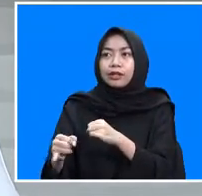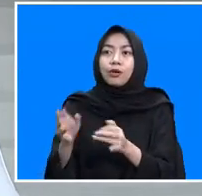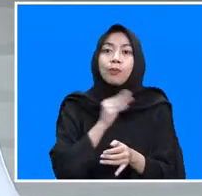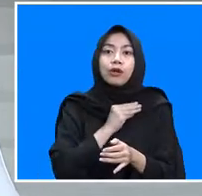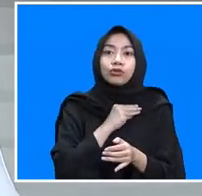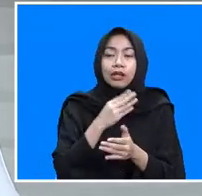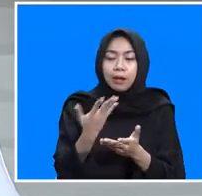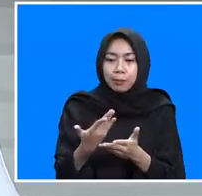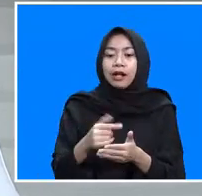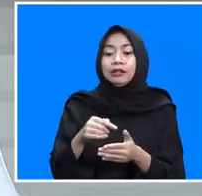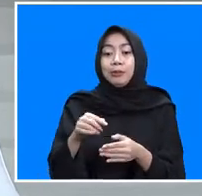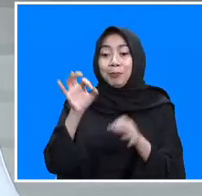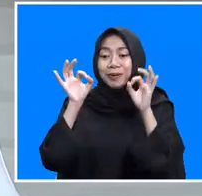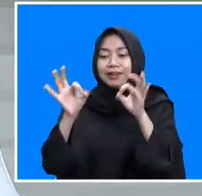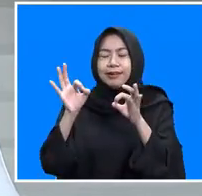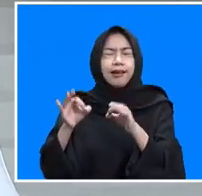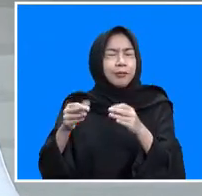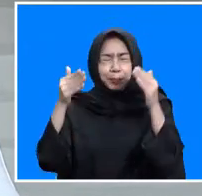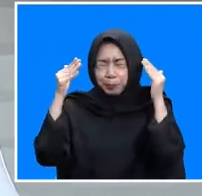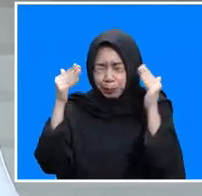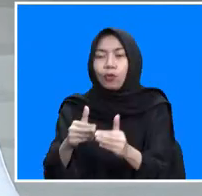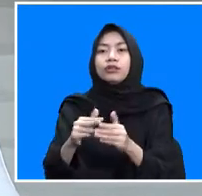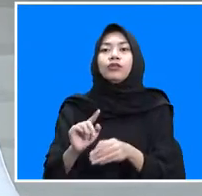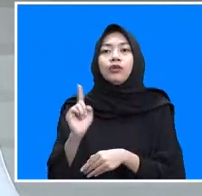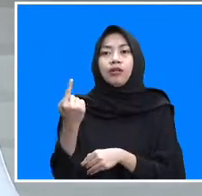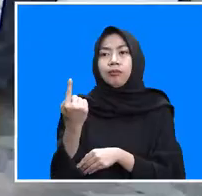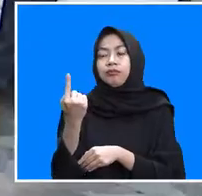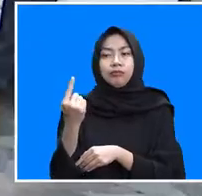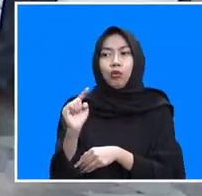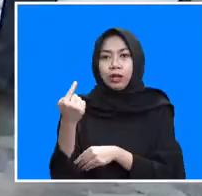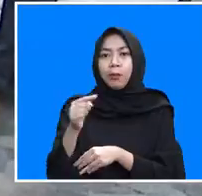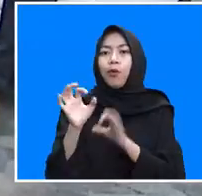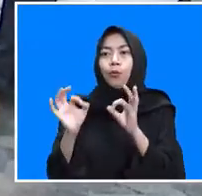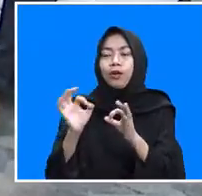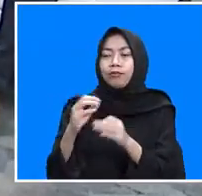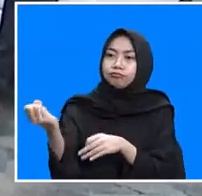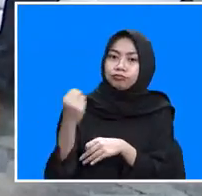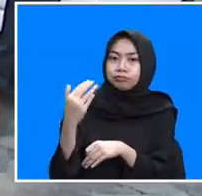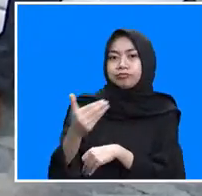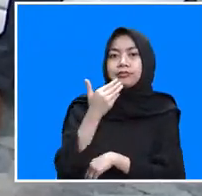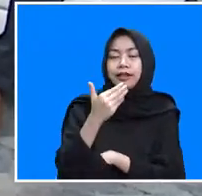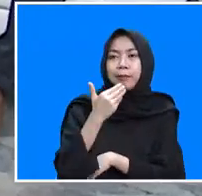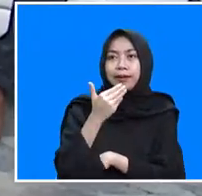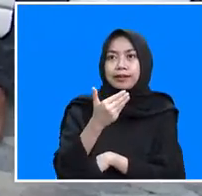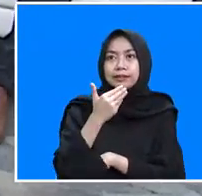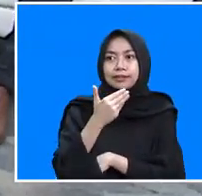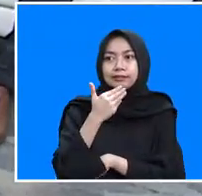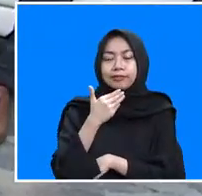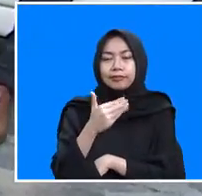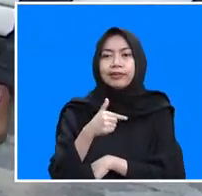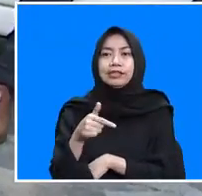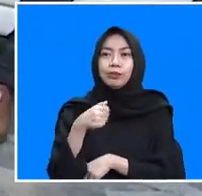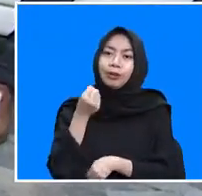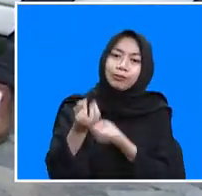the priorities for education is very, very strong. Thank you so much, Mr. Han. I learned a lot also with the how